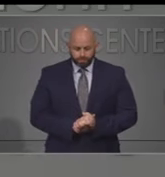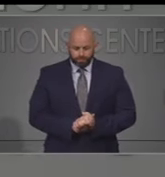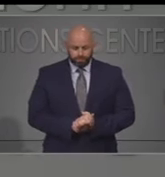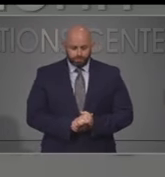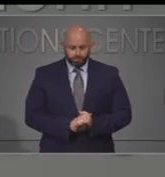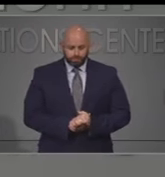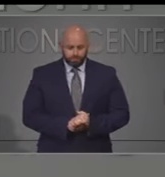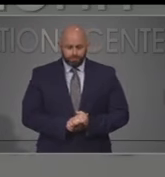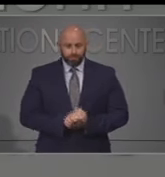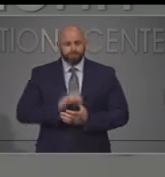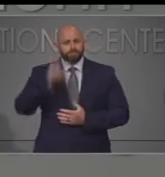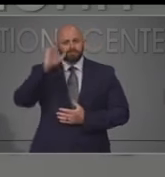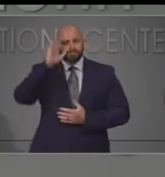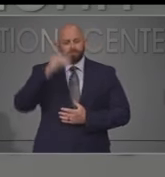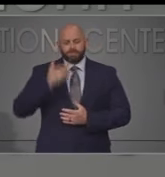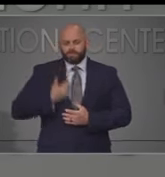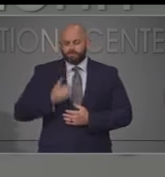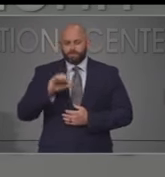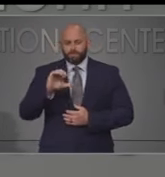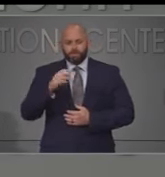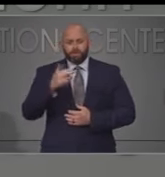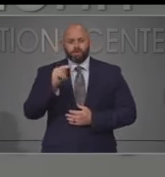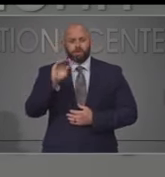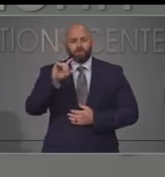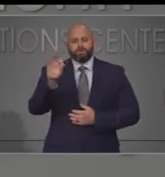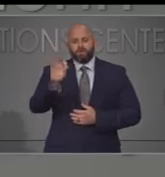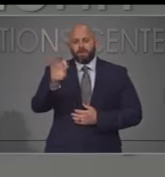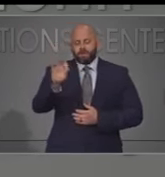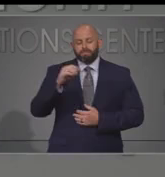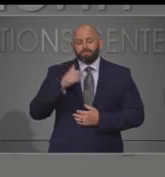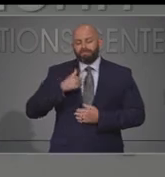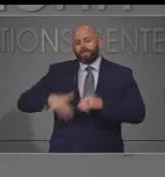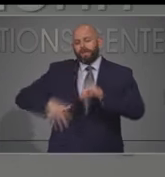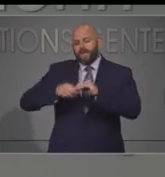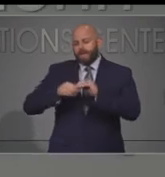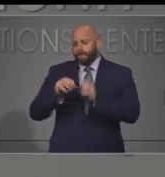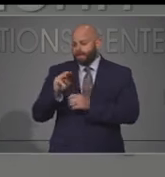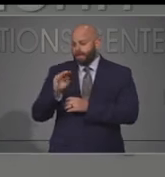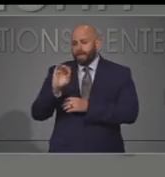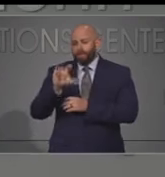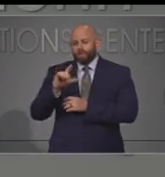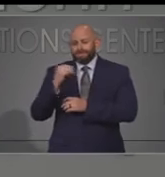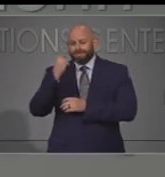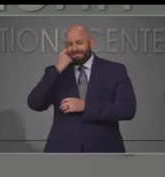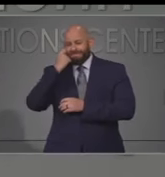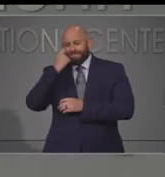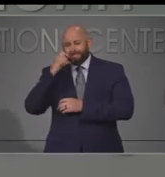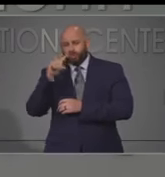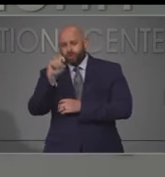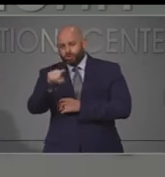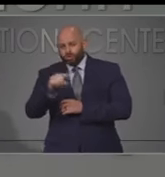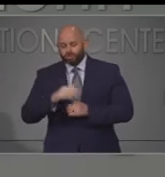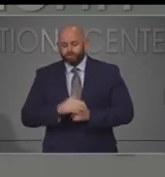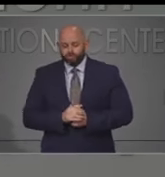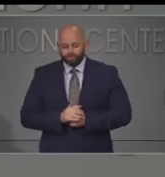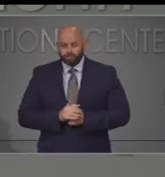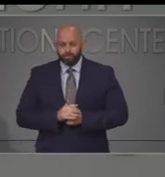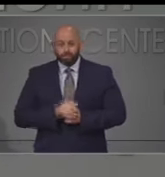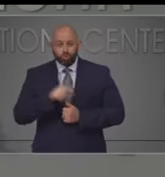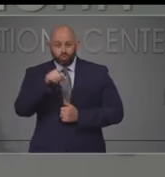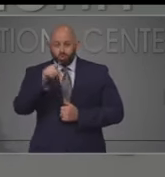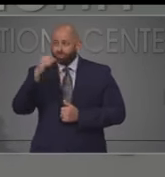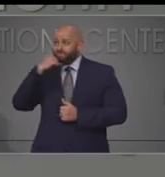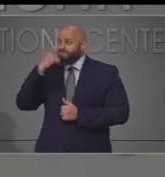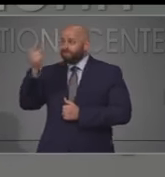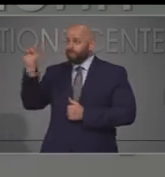Bruno from Channel 9. I'm piggybacking off of Michael's question. Since you're not able to provide that guarantee, are you